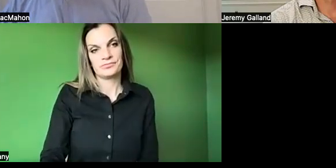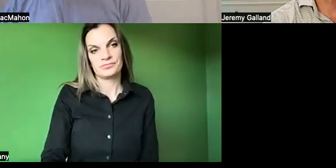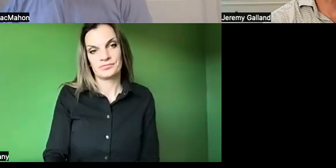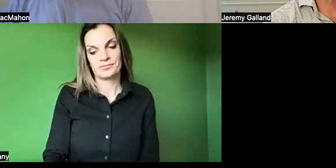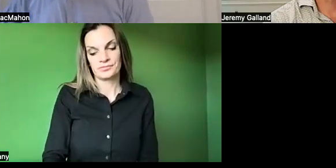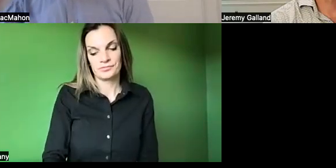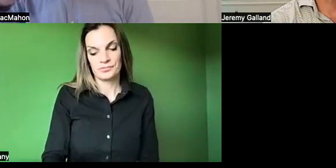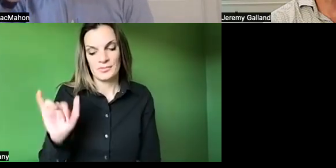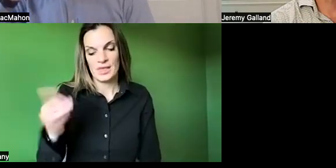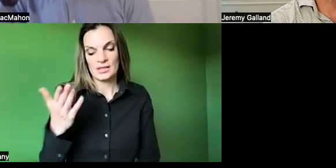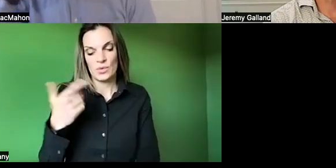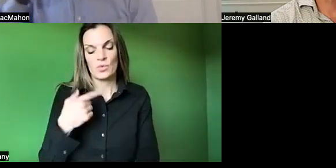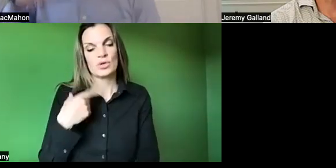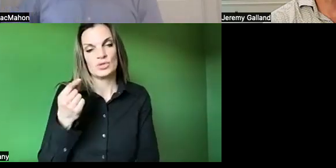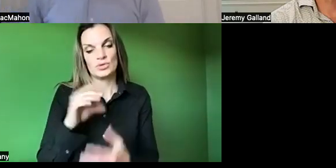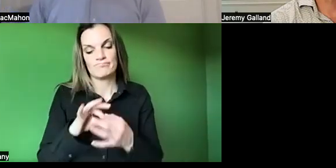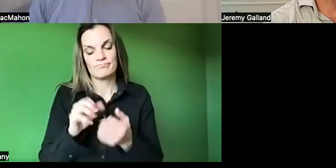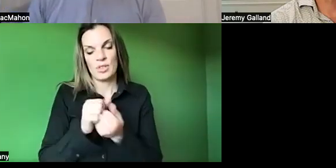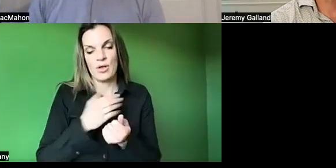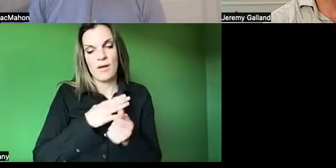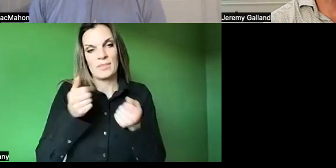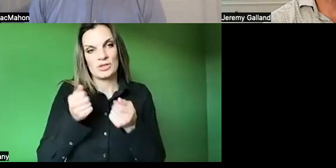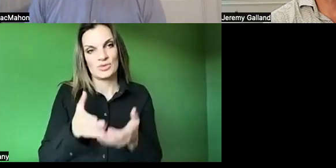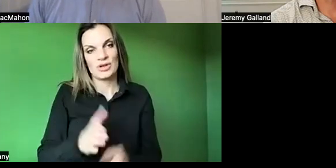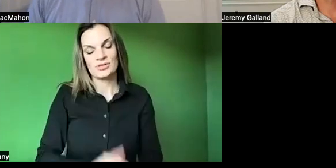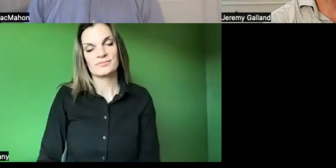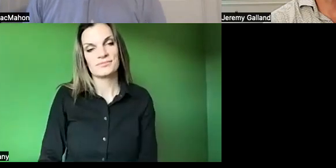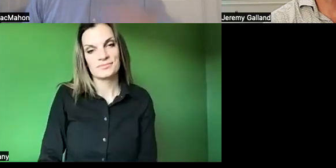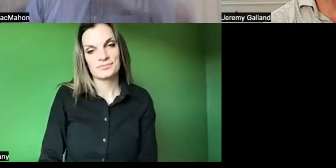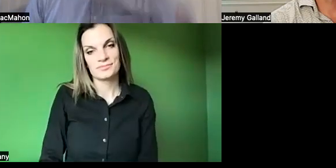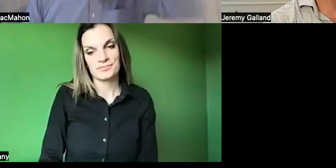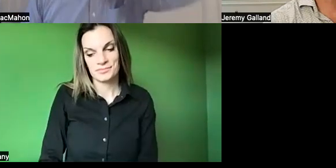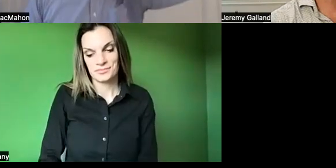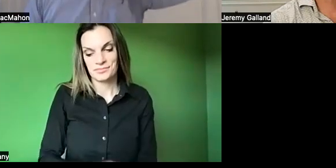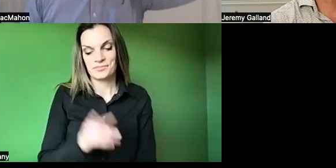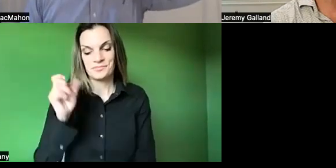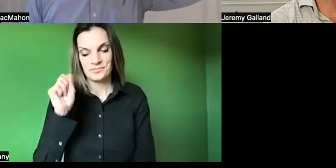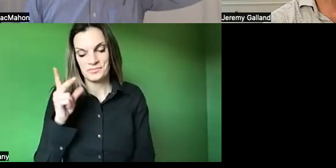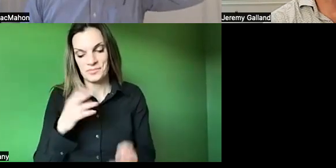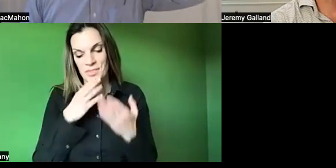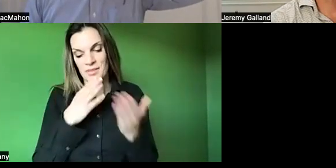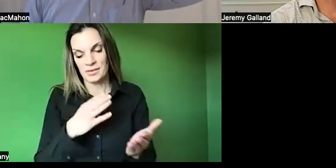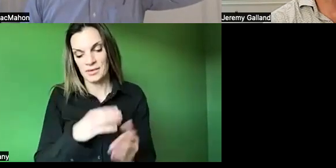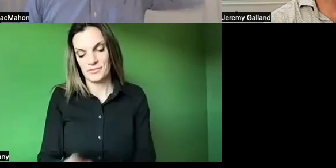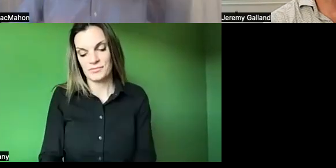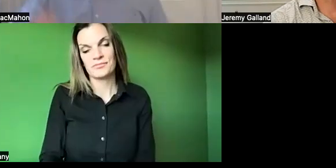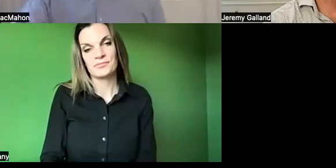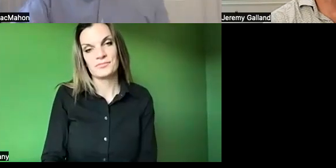work in partnership with our administrators and with our superintendent. Okay, thank you very much. Kai